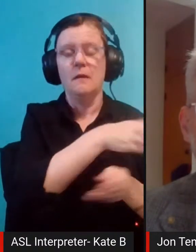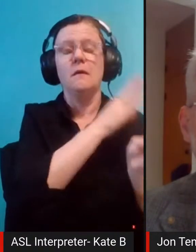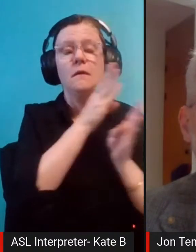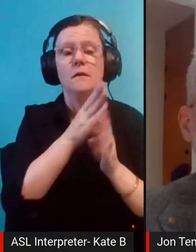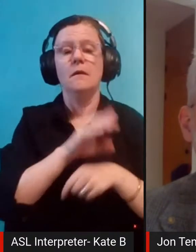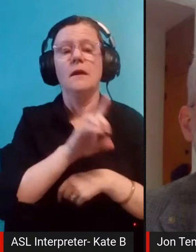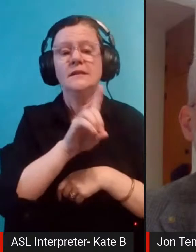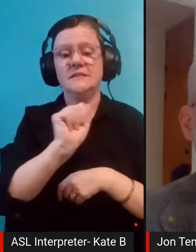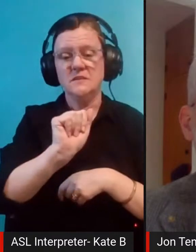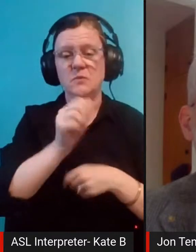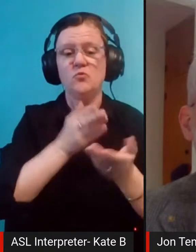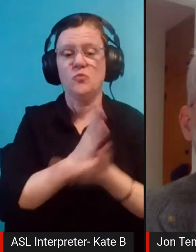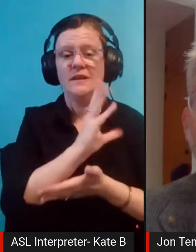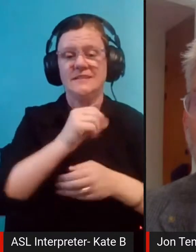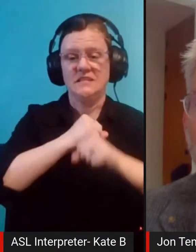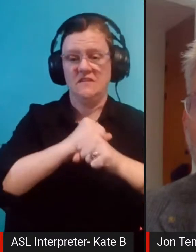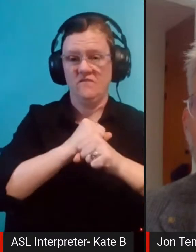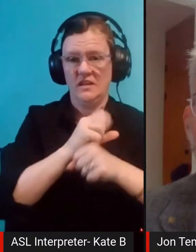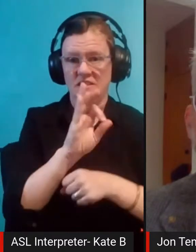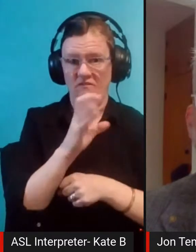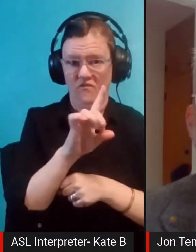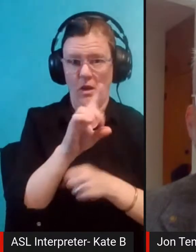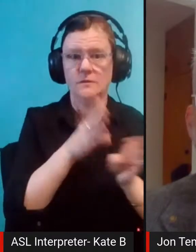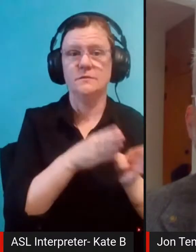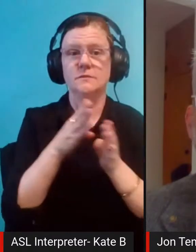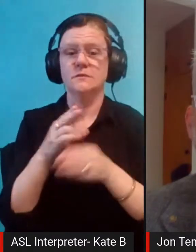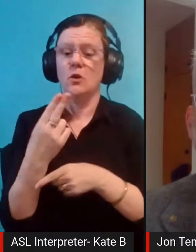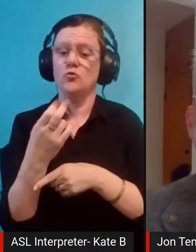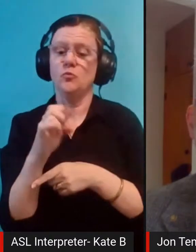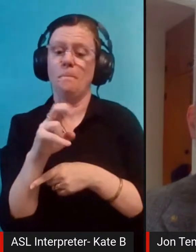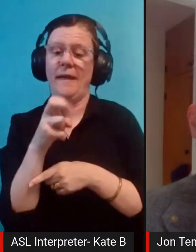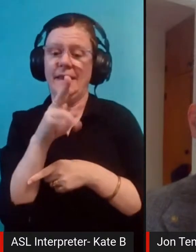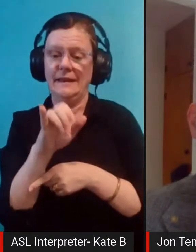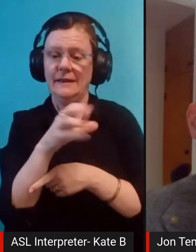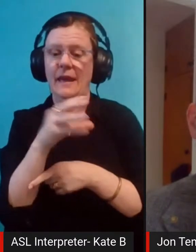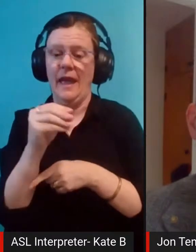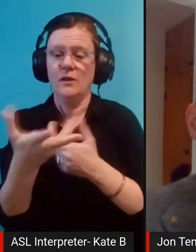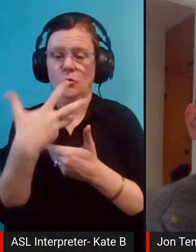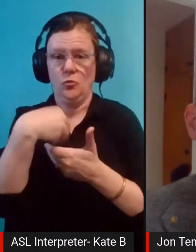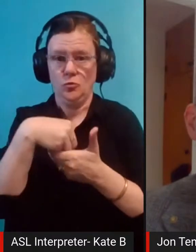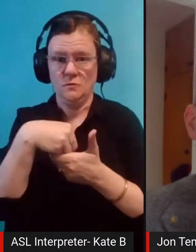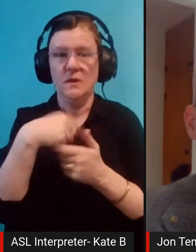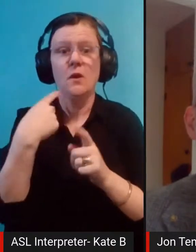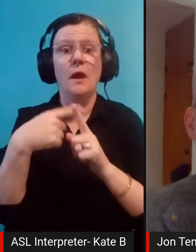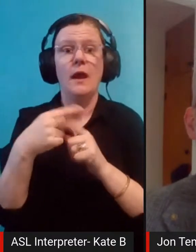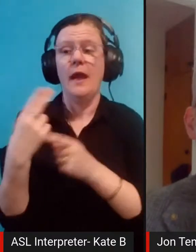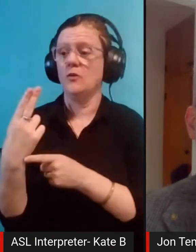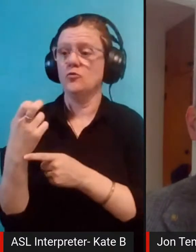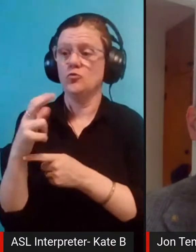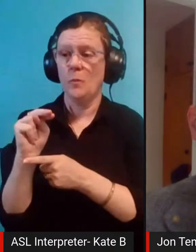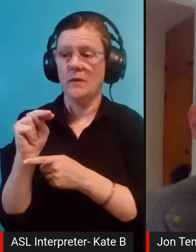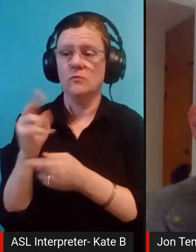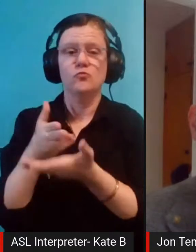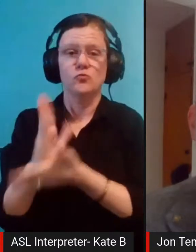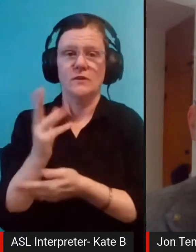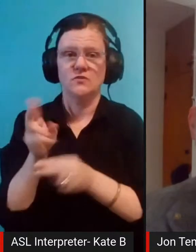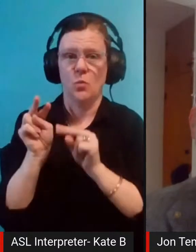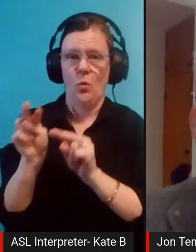and Defense Fund, Humanity and Inclusion, and Human Rights Watch.